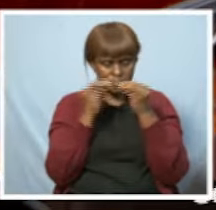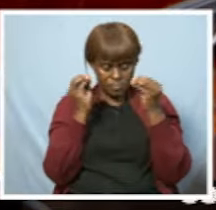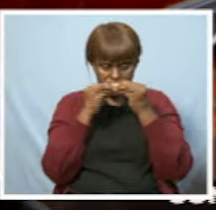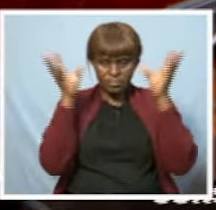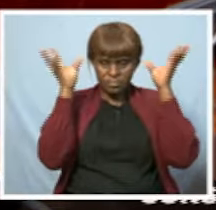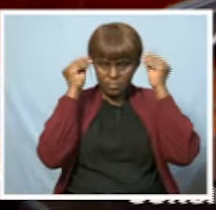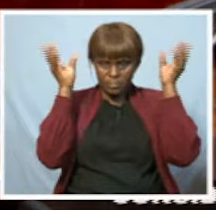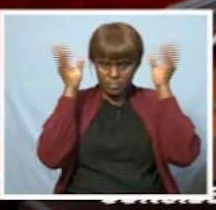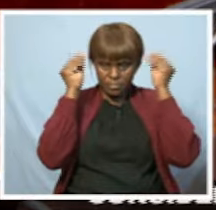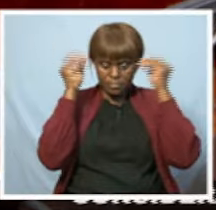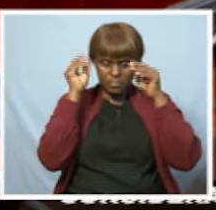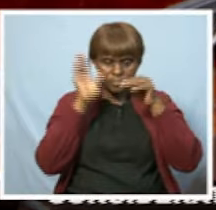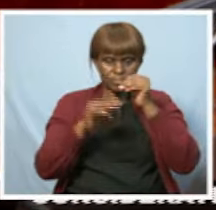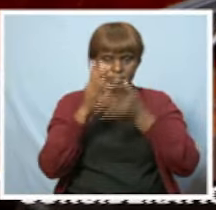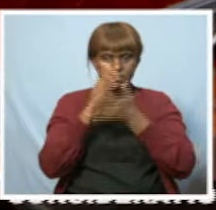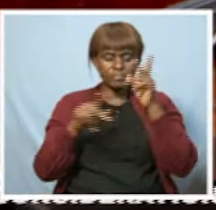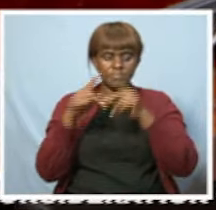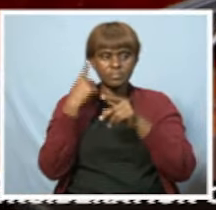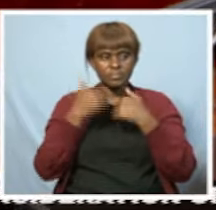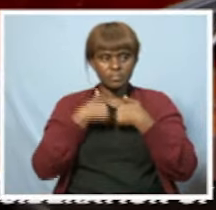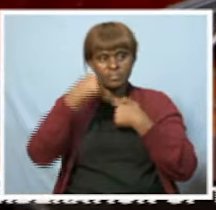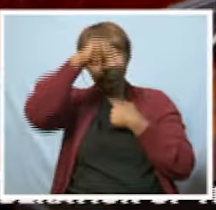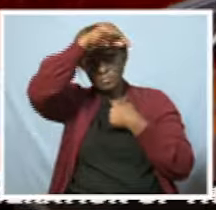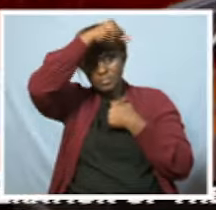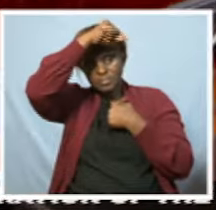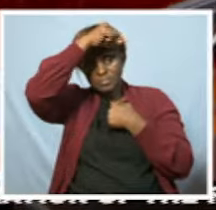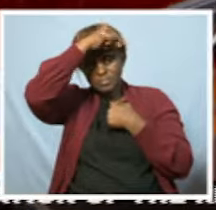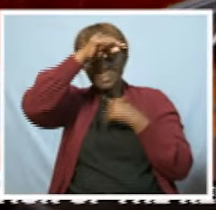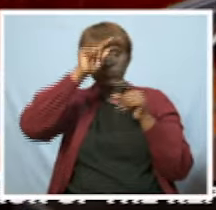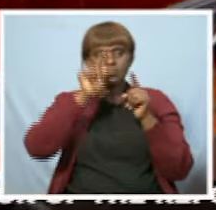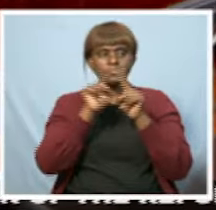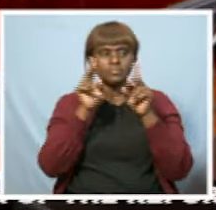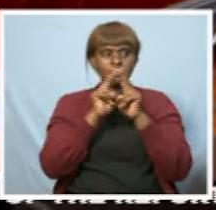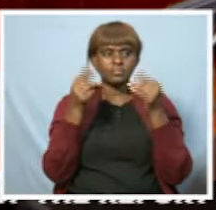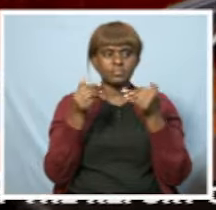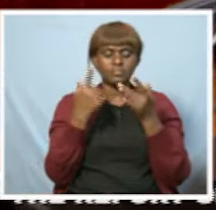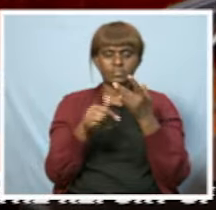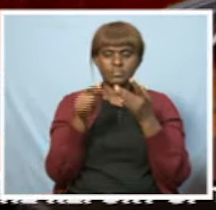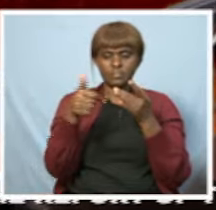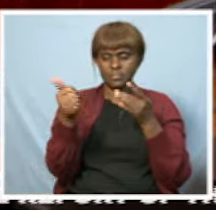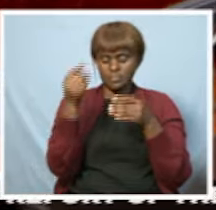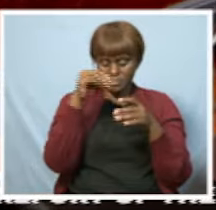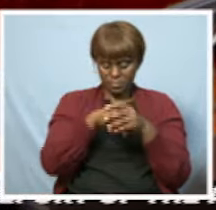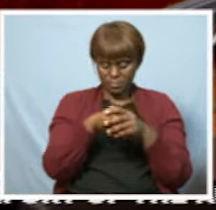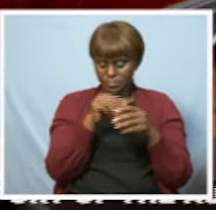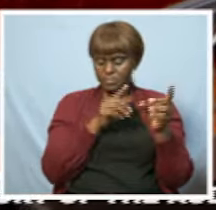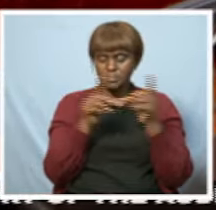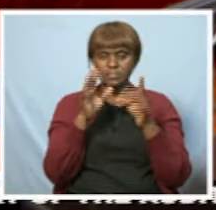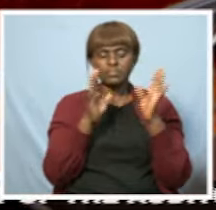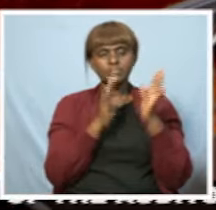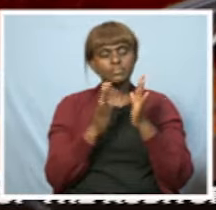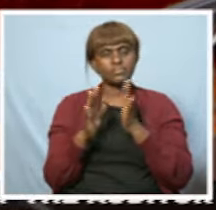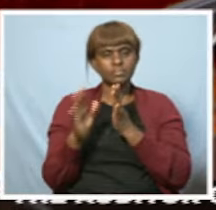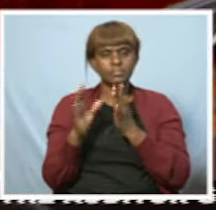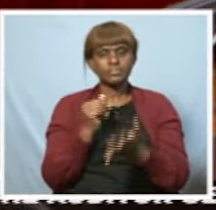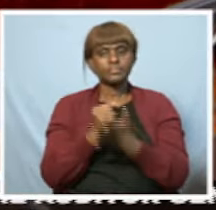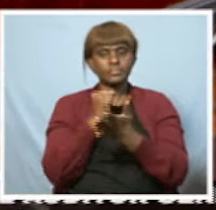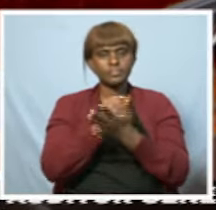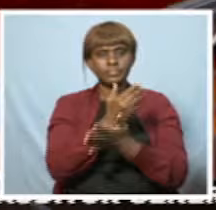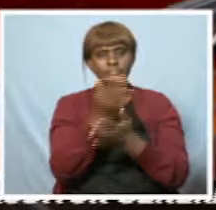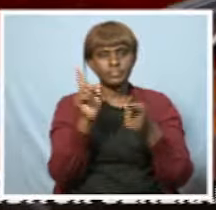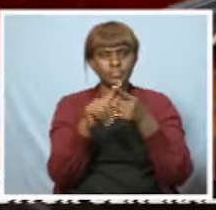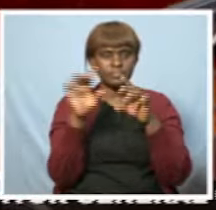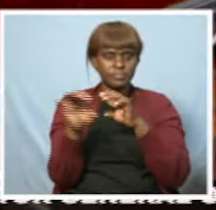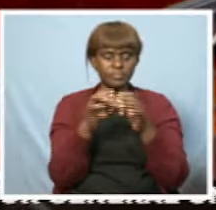experience than some people who have good degrees. And so this is where you come in, director planning. Help them to